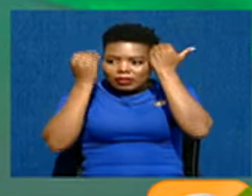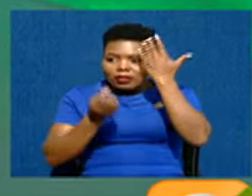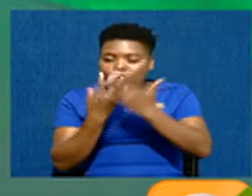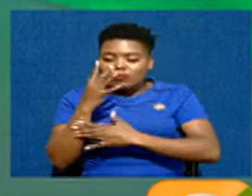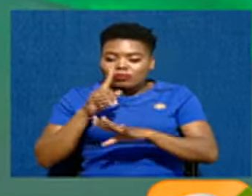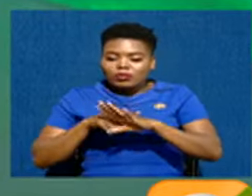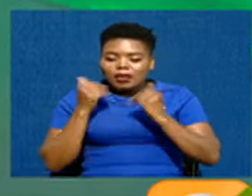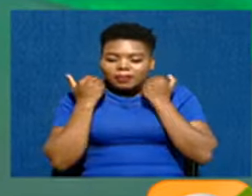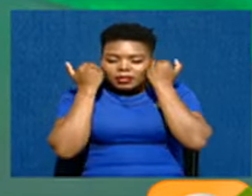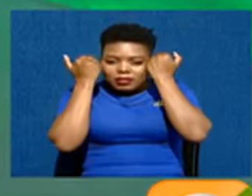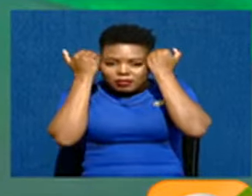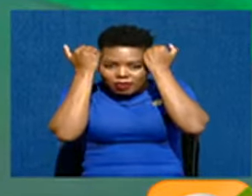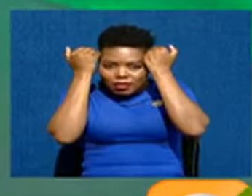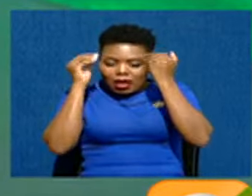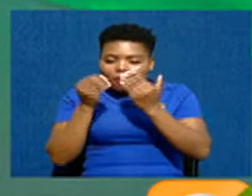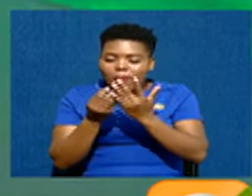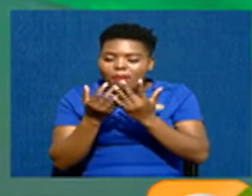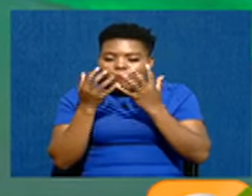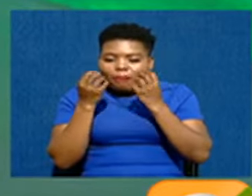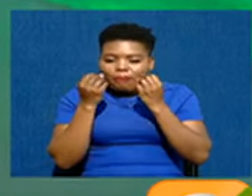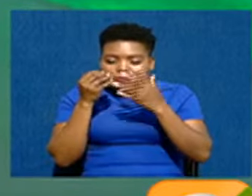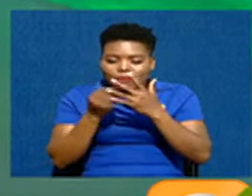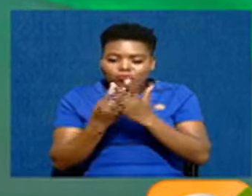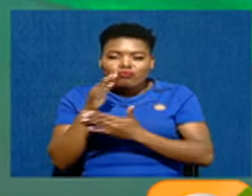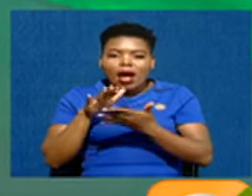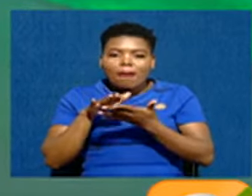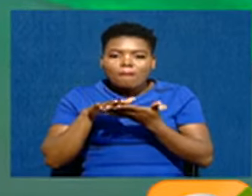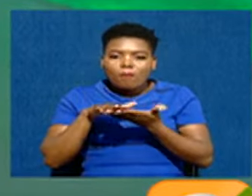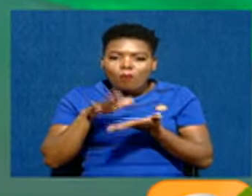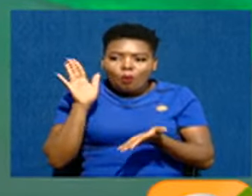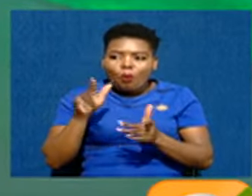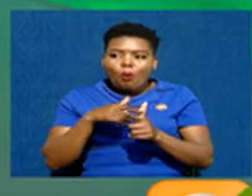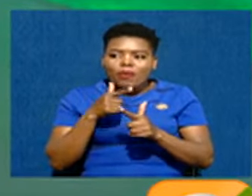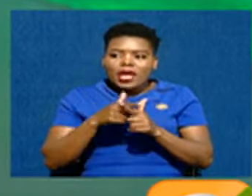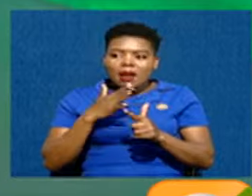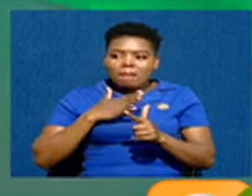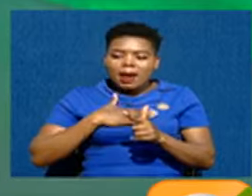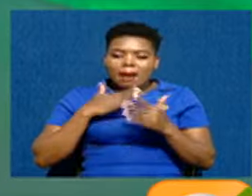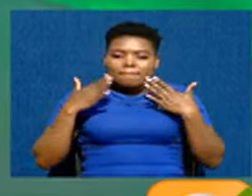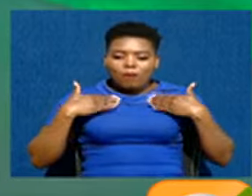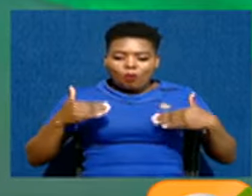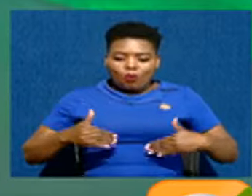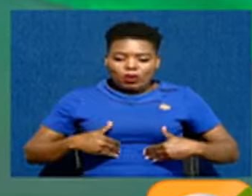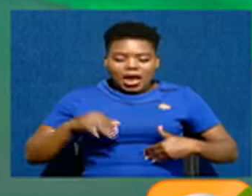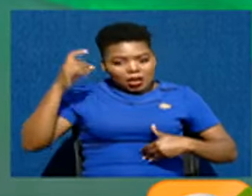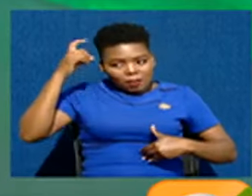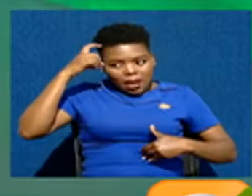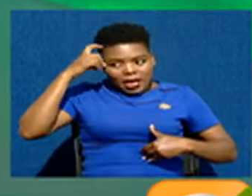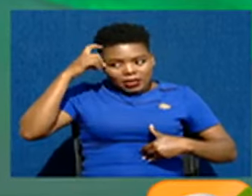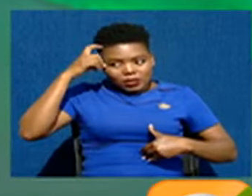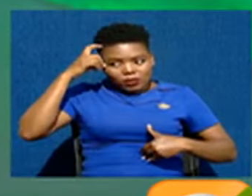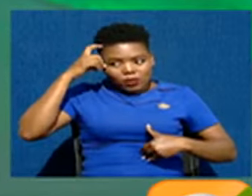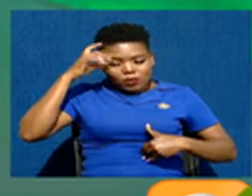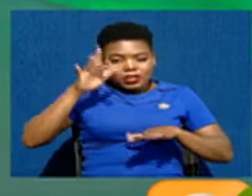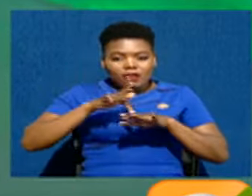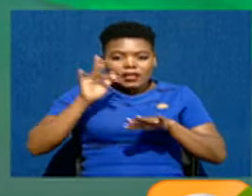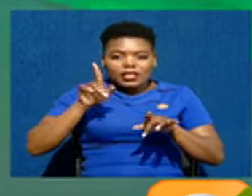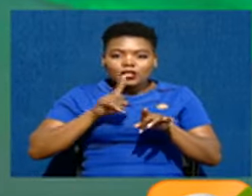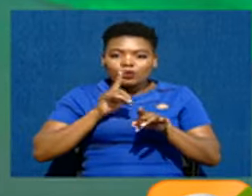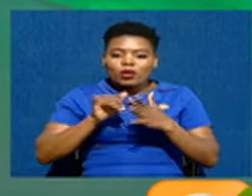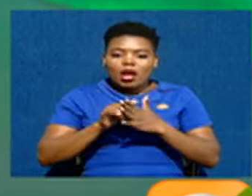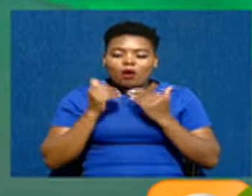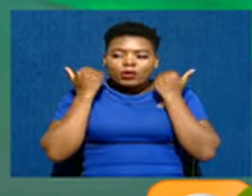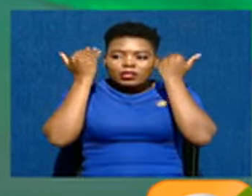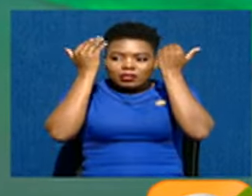myself so much, as in my hormones were affected. So my depression was as a result